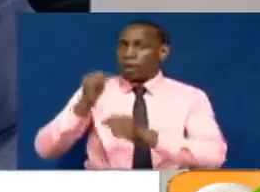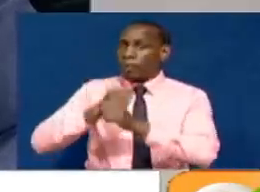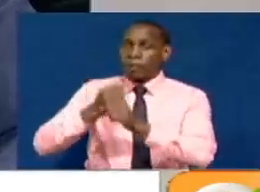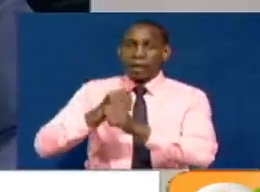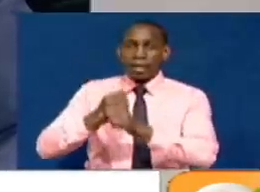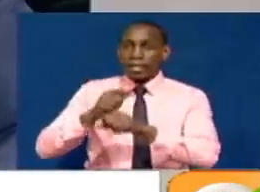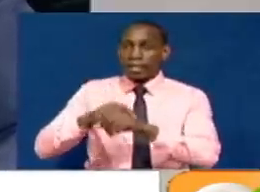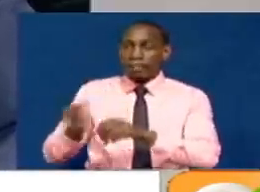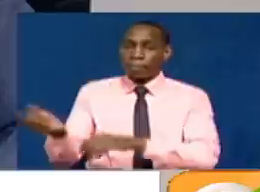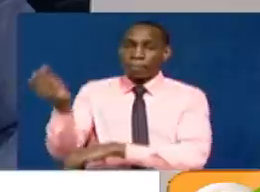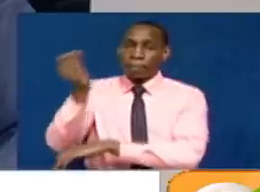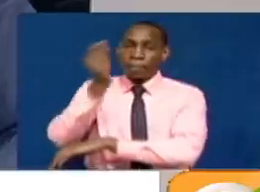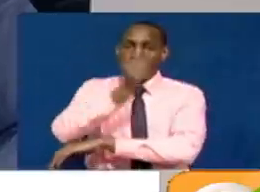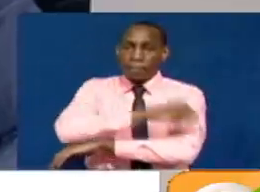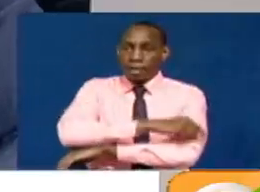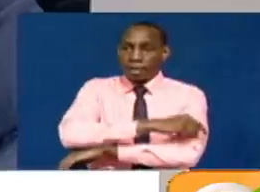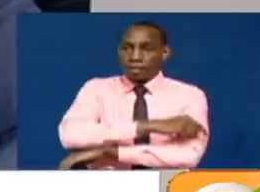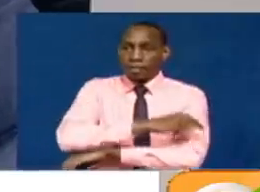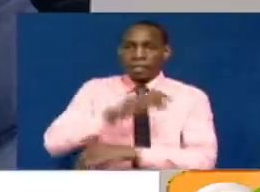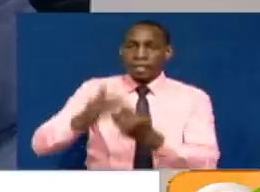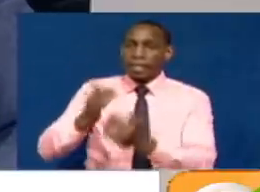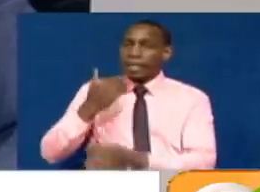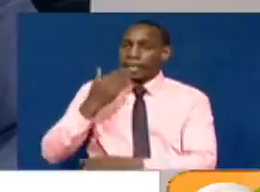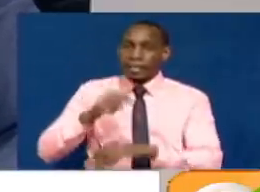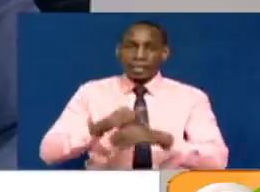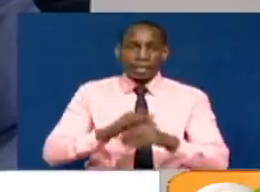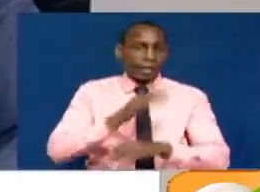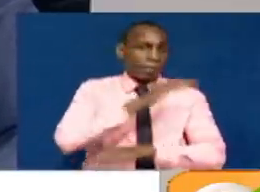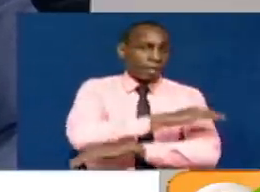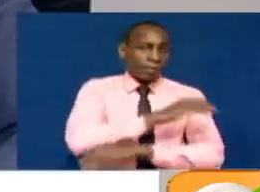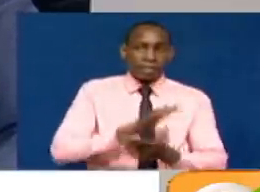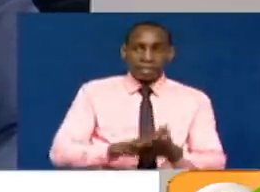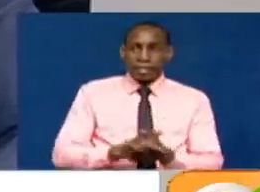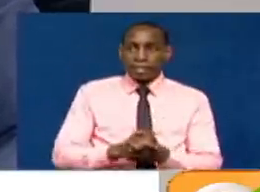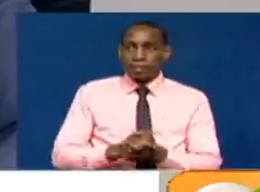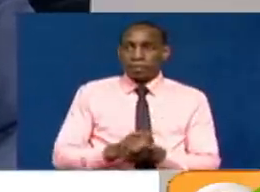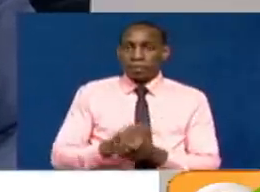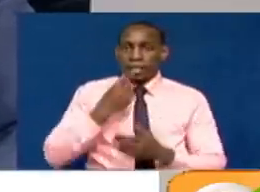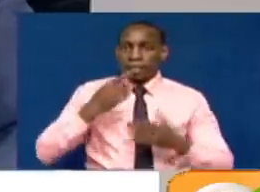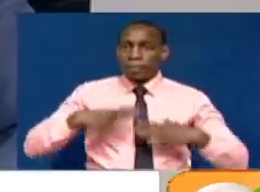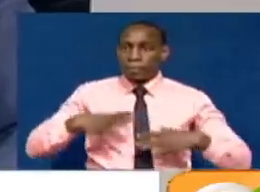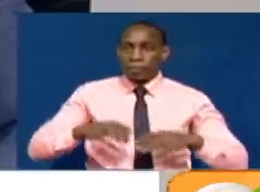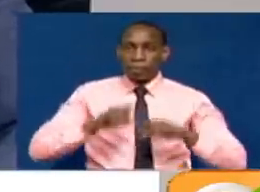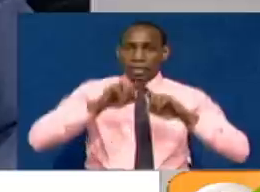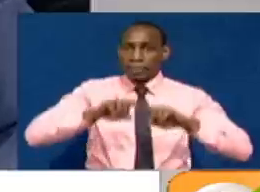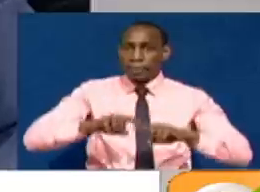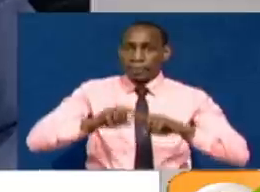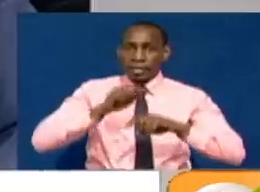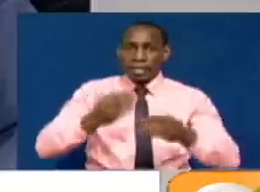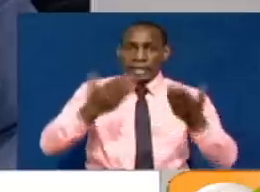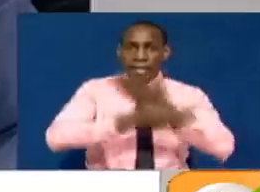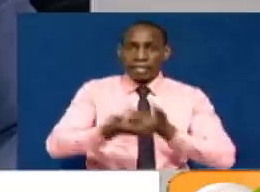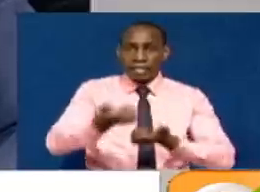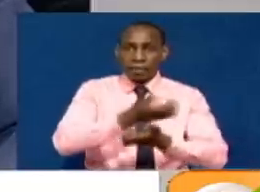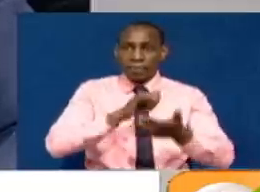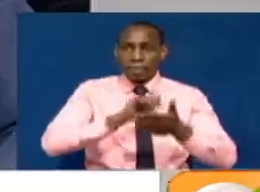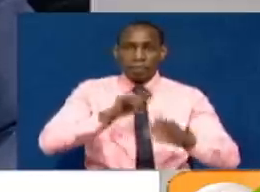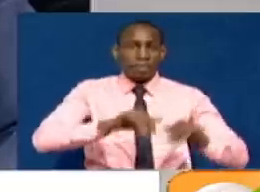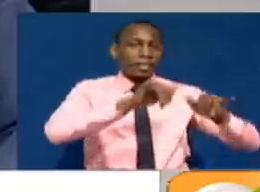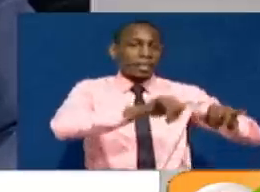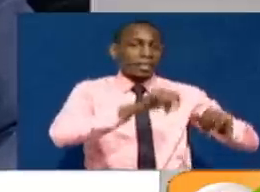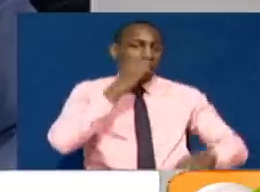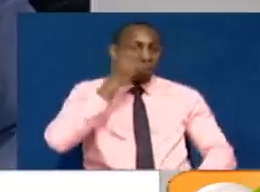thing during the day without a care, and then in the evening tell those who rely and depend on the night economy that, hey, stay